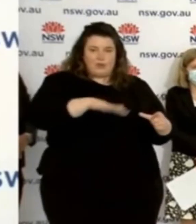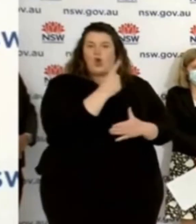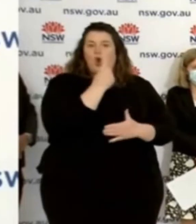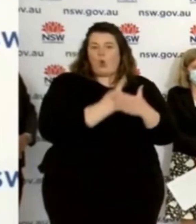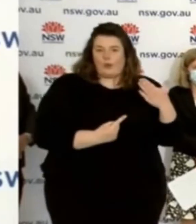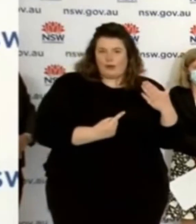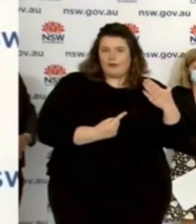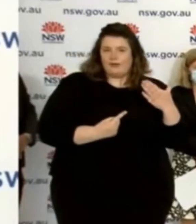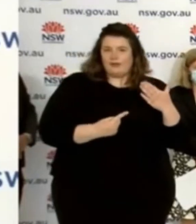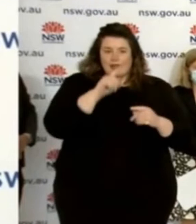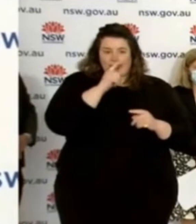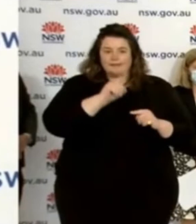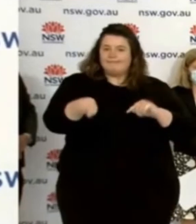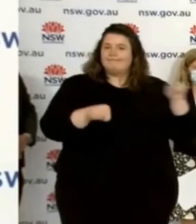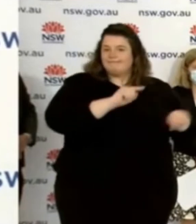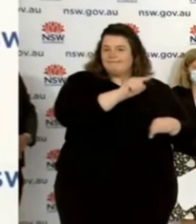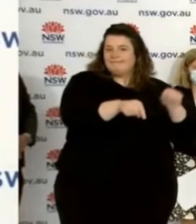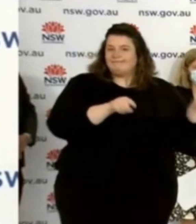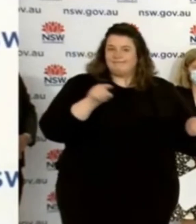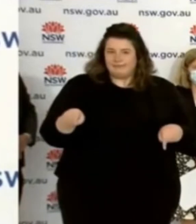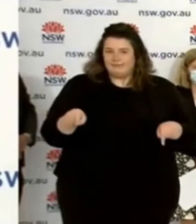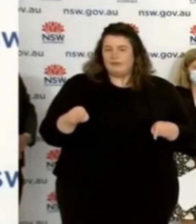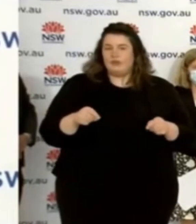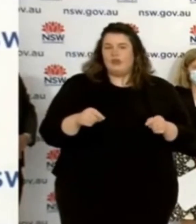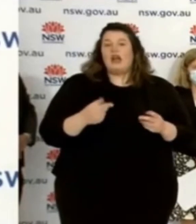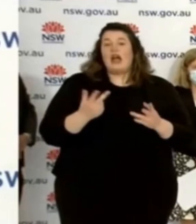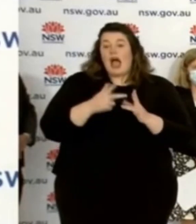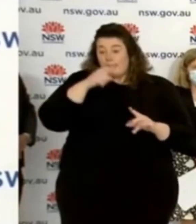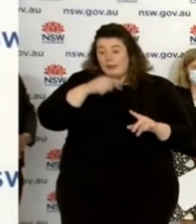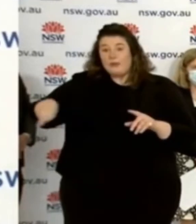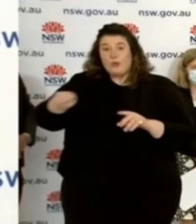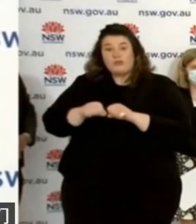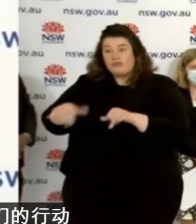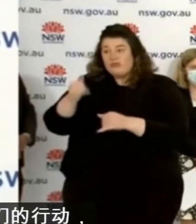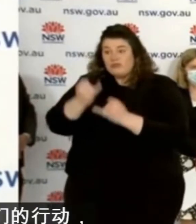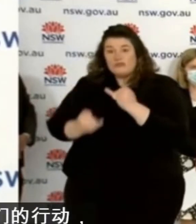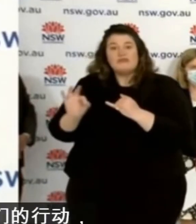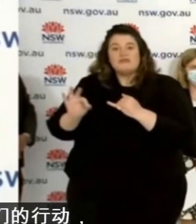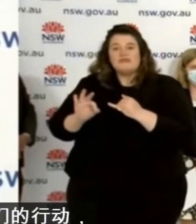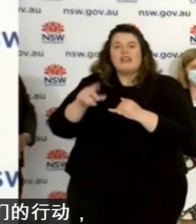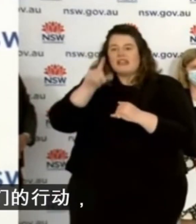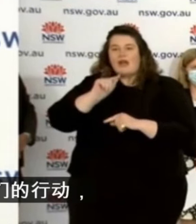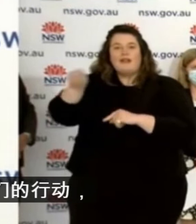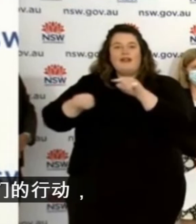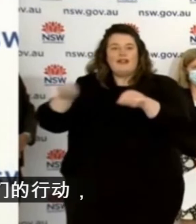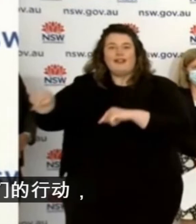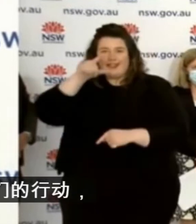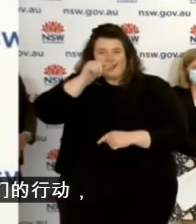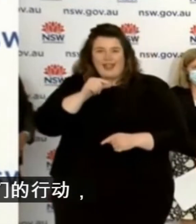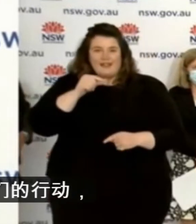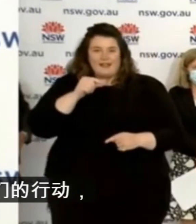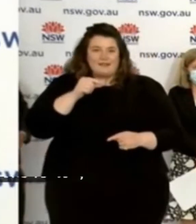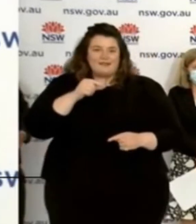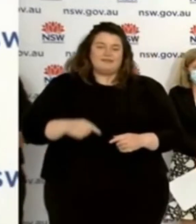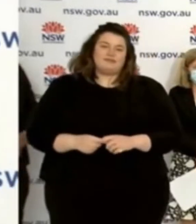they're vaccinated within their area, within their local government area, as opposed to going all over the state. And of course, the closer